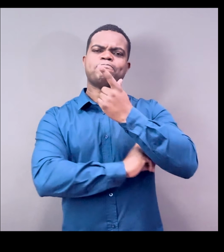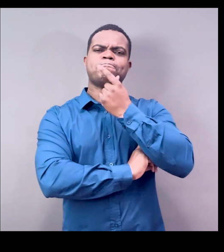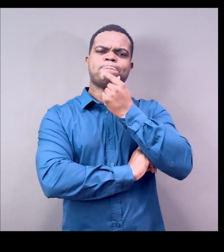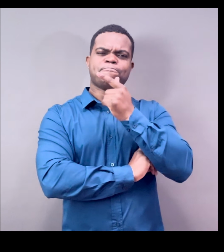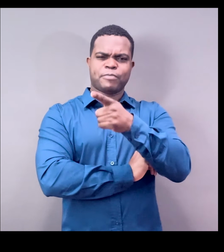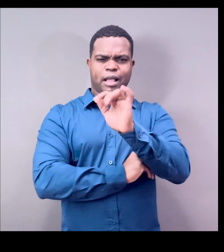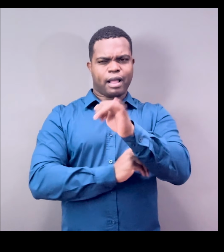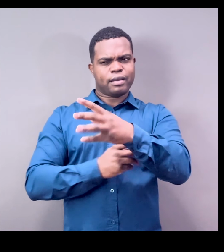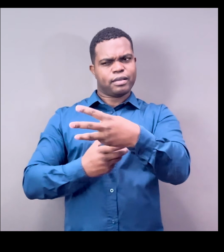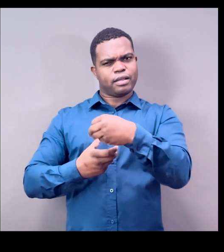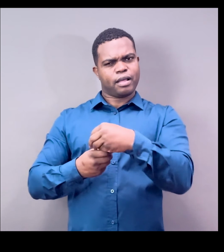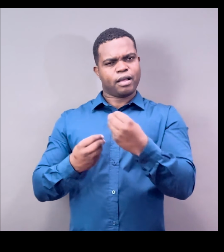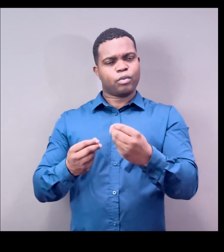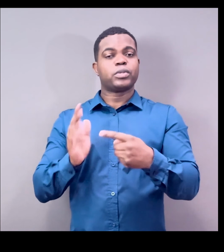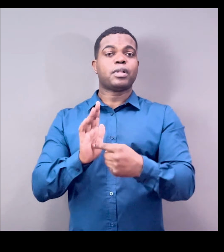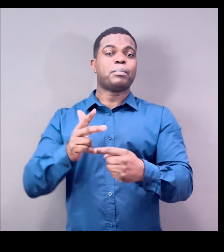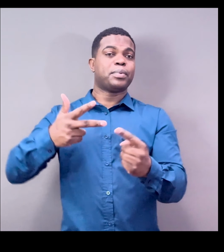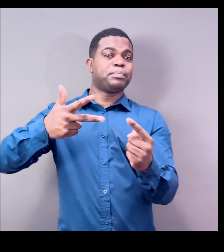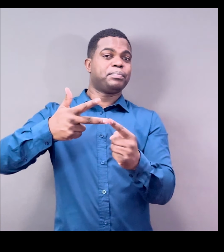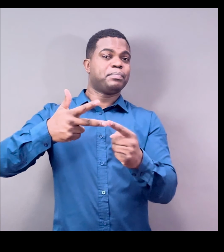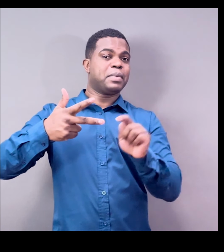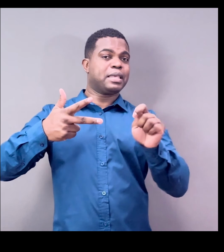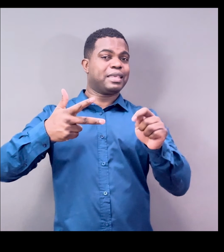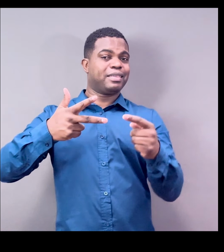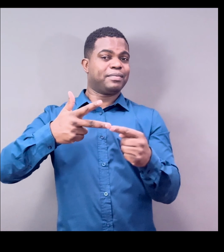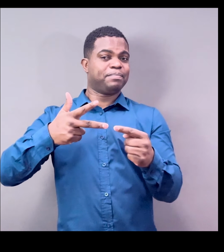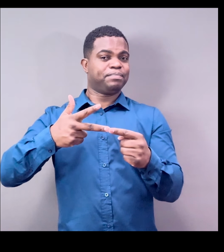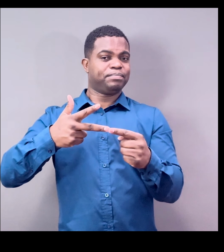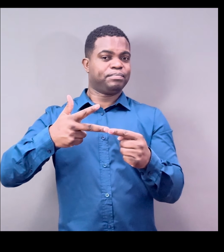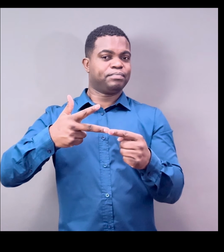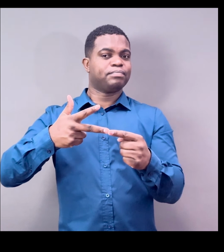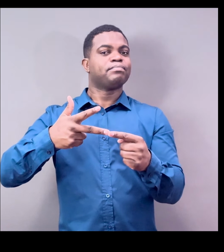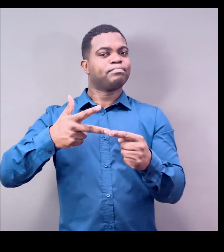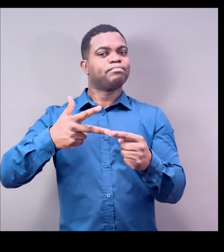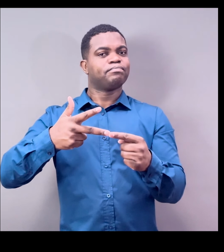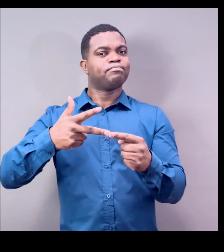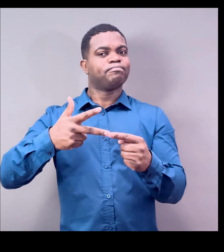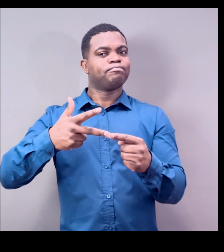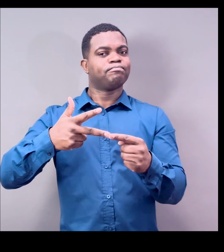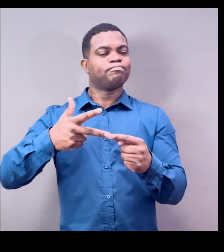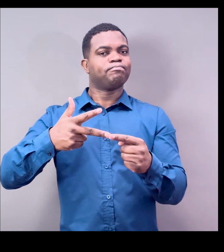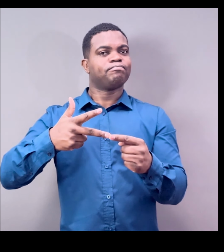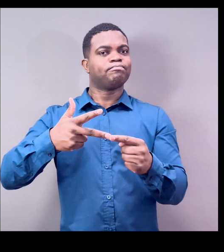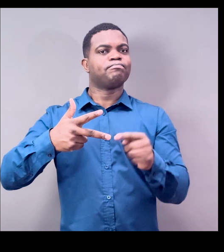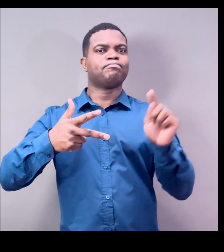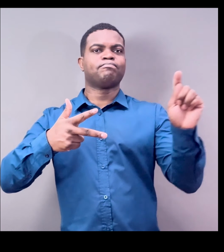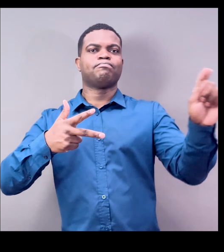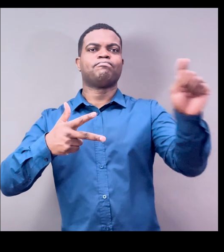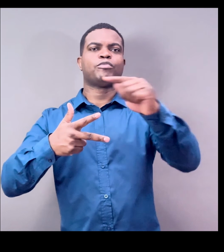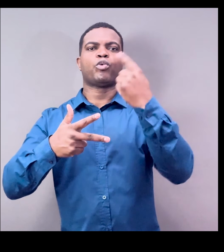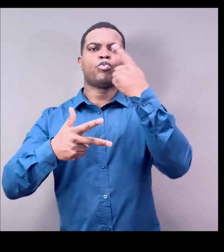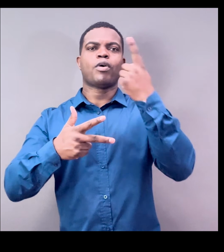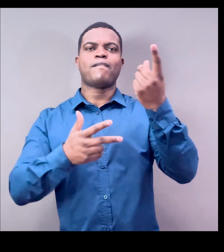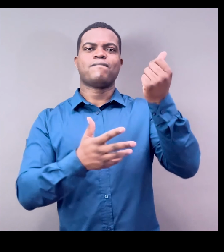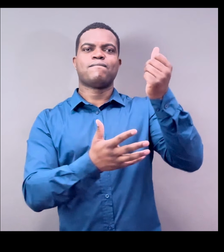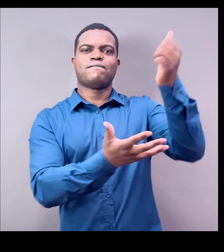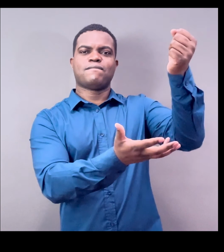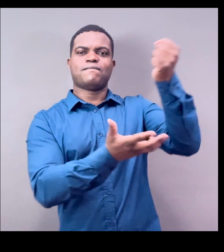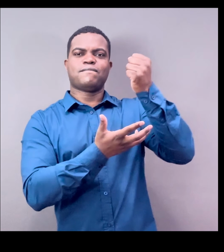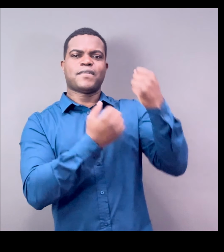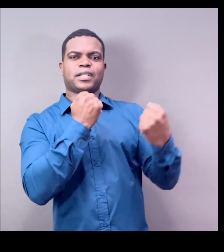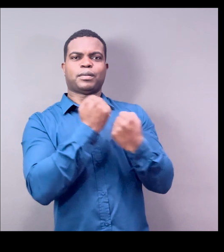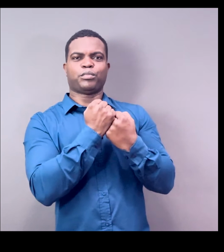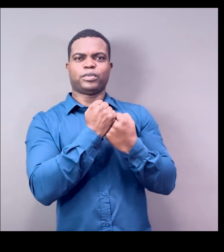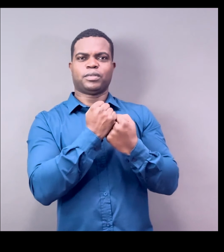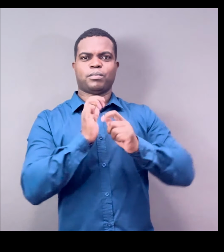For example, the key stakeholders, the funders falls under the key stakeholders, the funders of